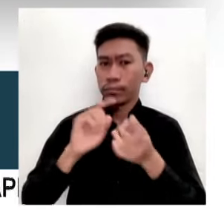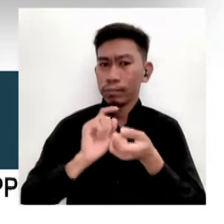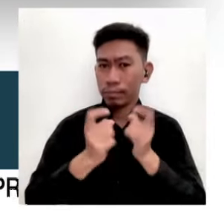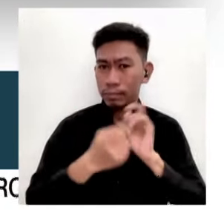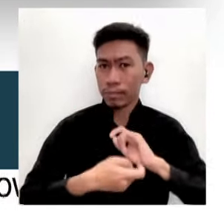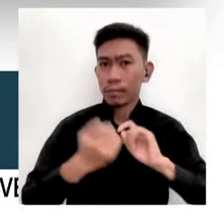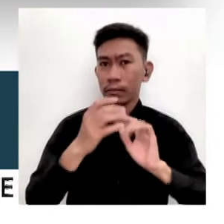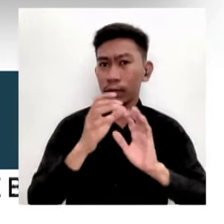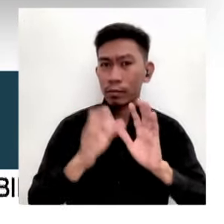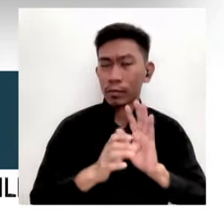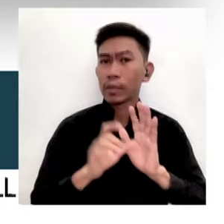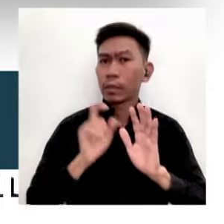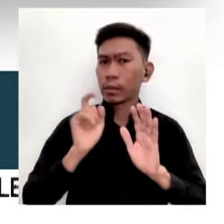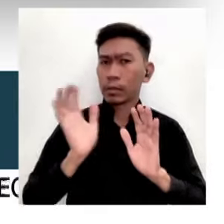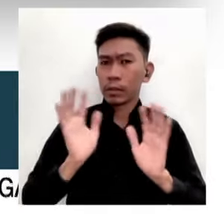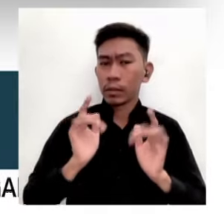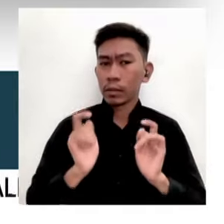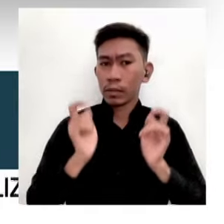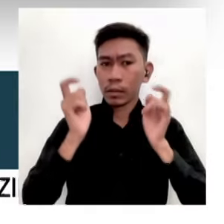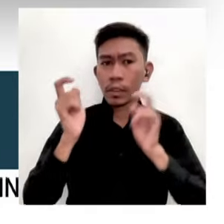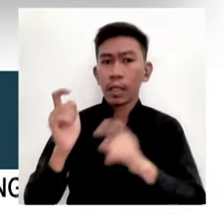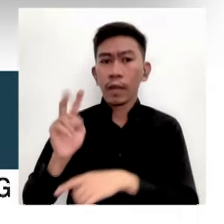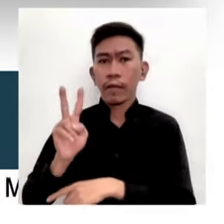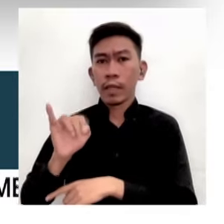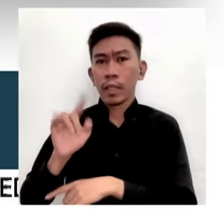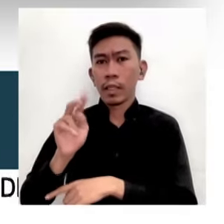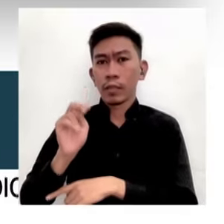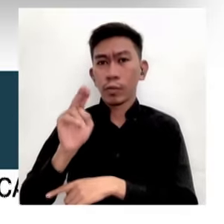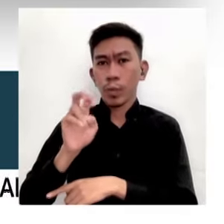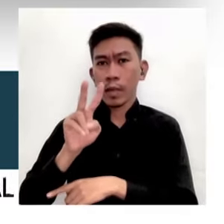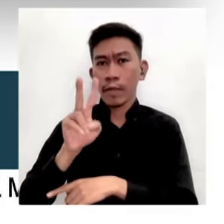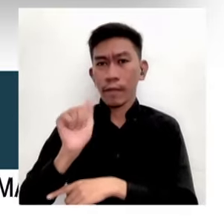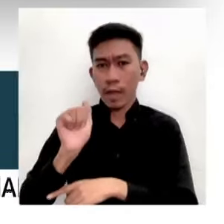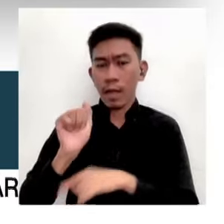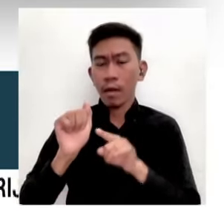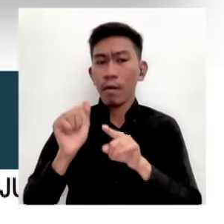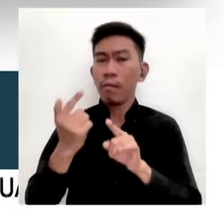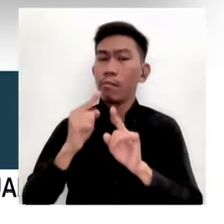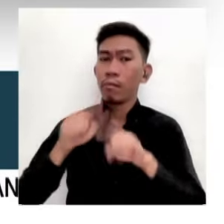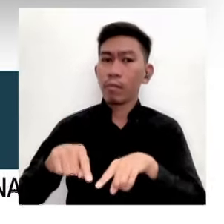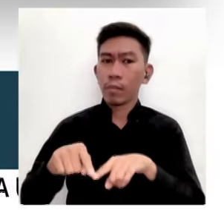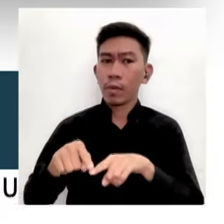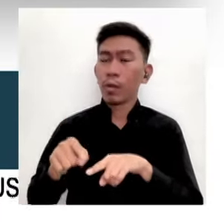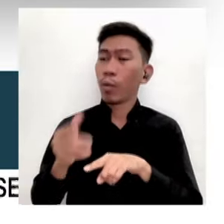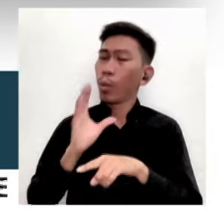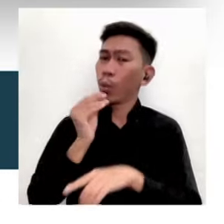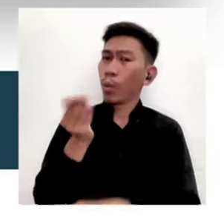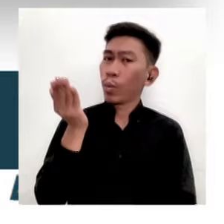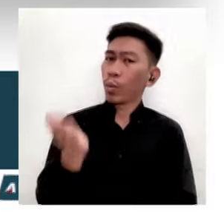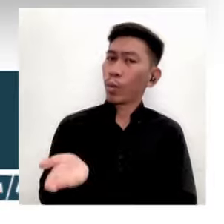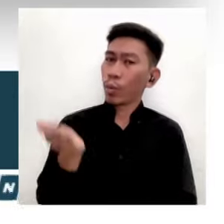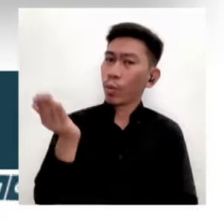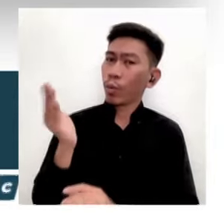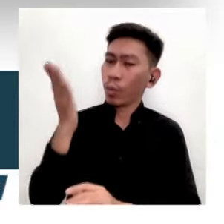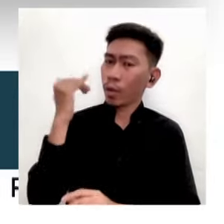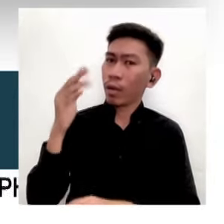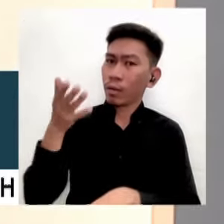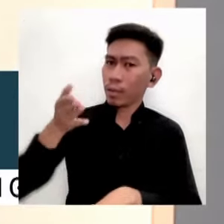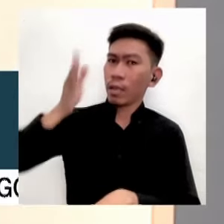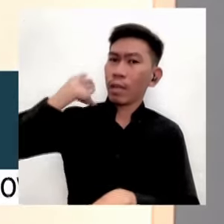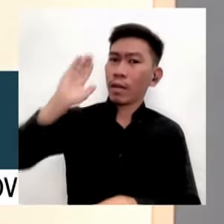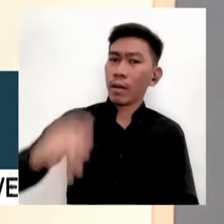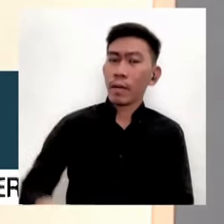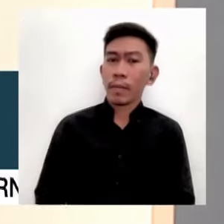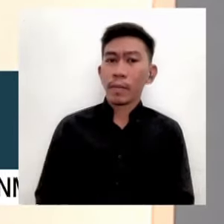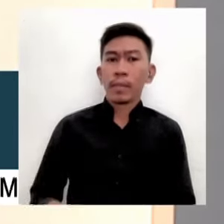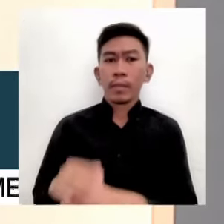Villanueva, meanwhile, posed a question in response to Dalipe, asking who he was to make such a dare. Villanueva's comment did not